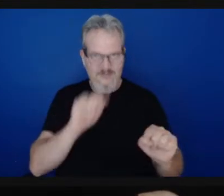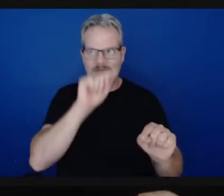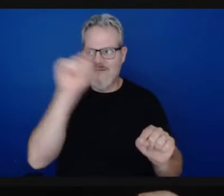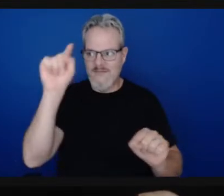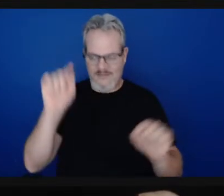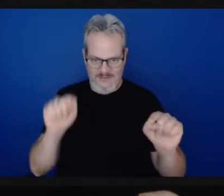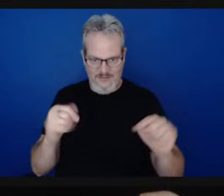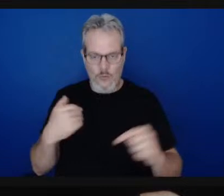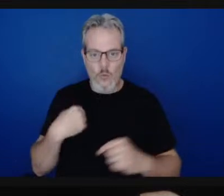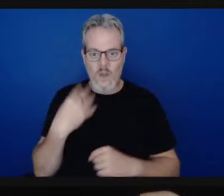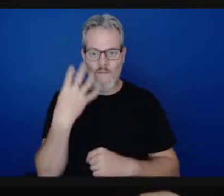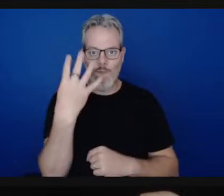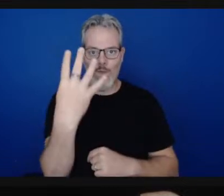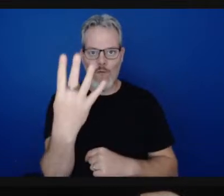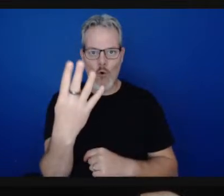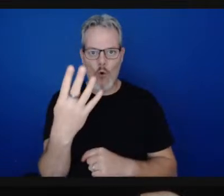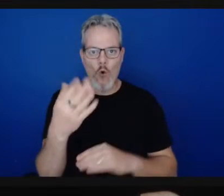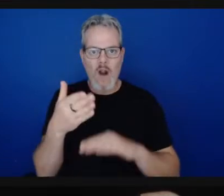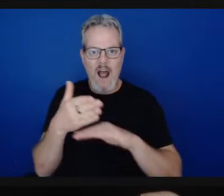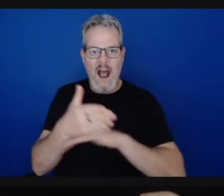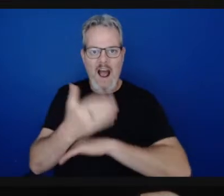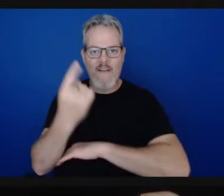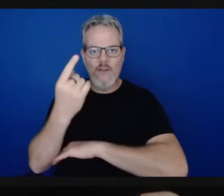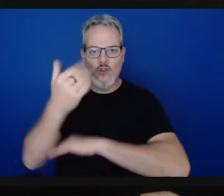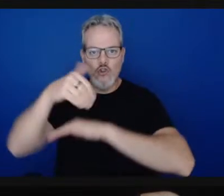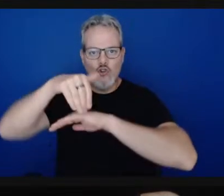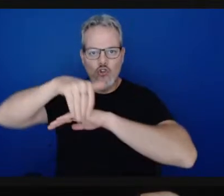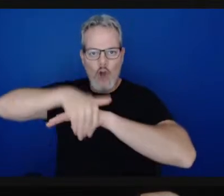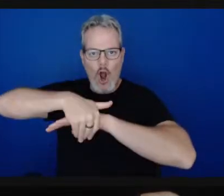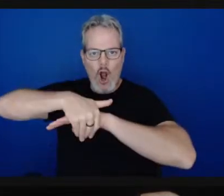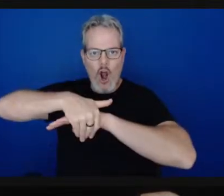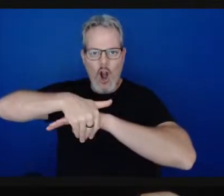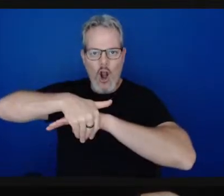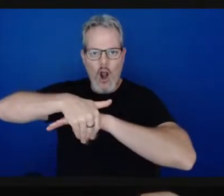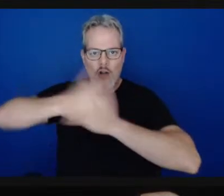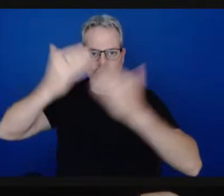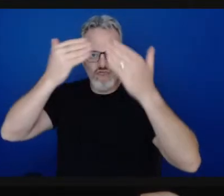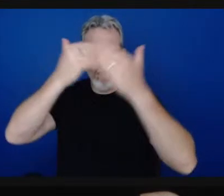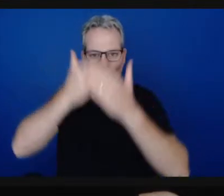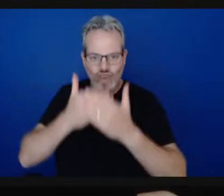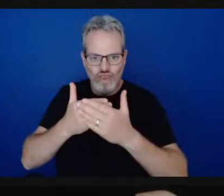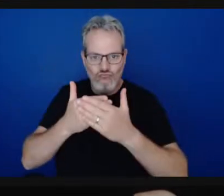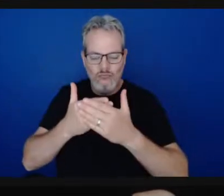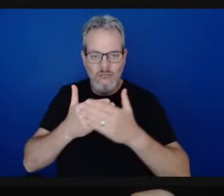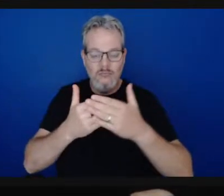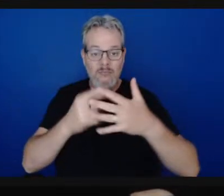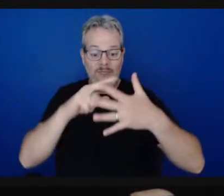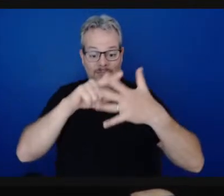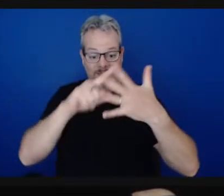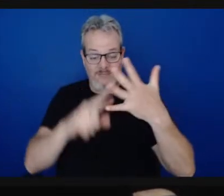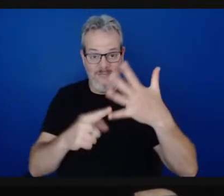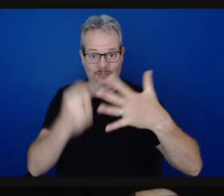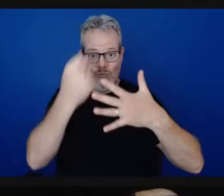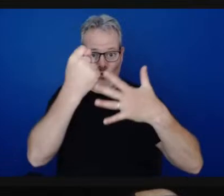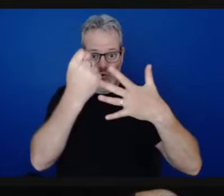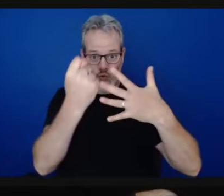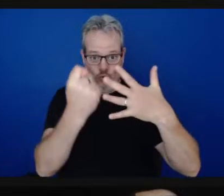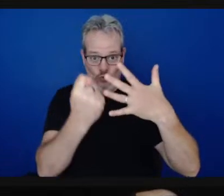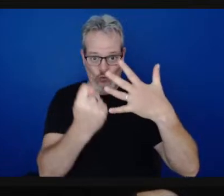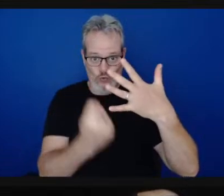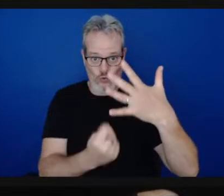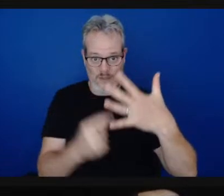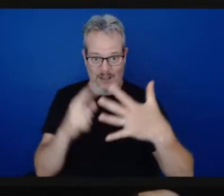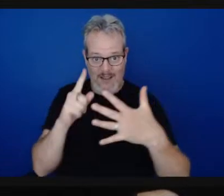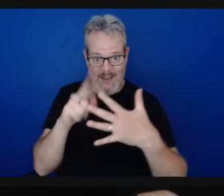park on Tuesdays. The 9th will be Kilauea's crater-filling summit